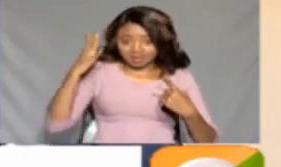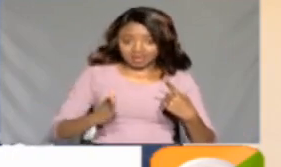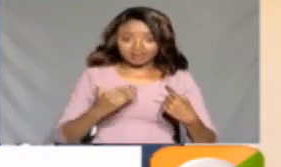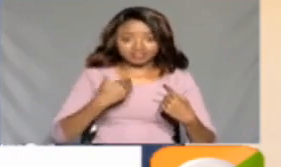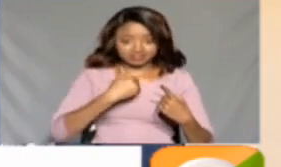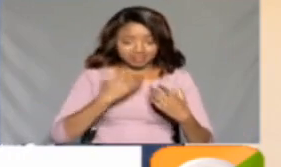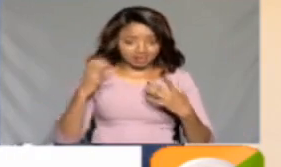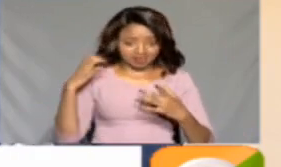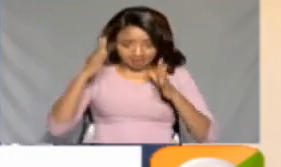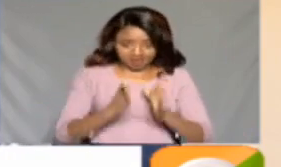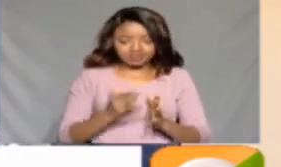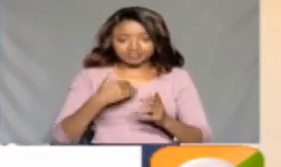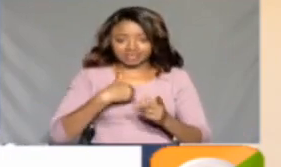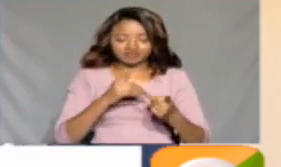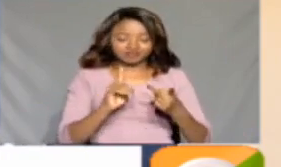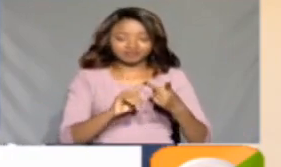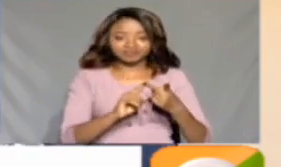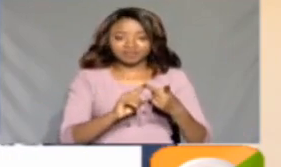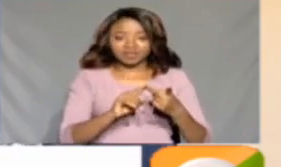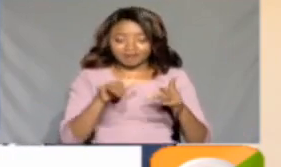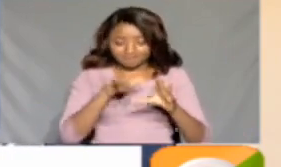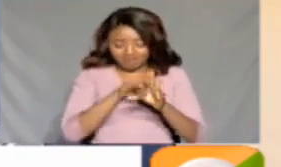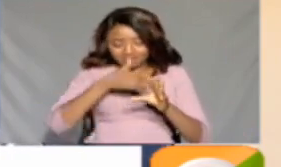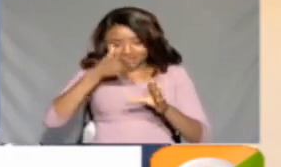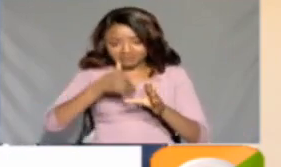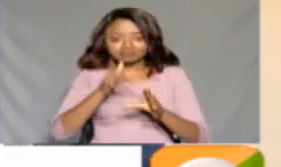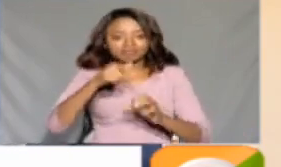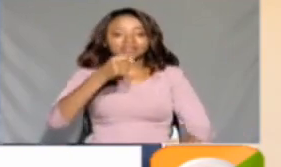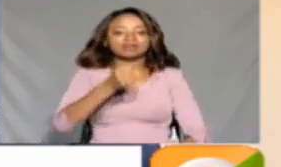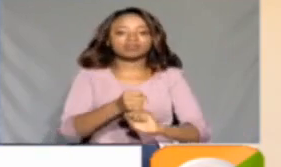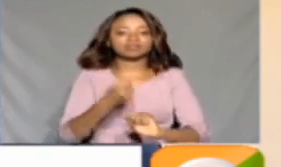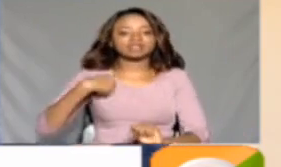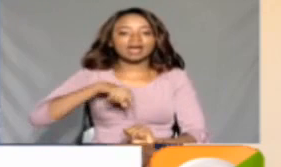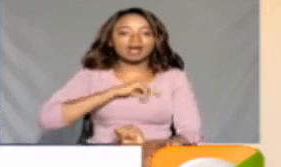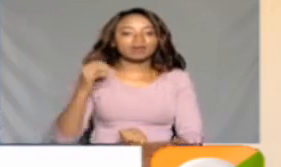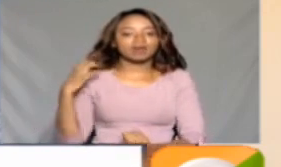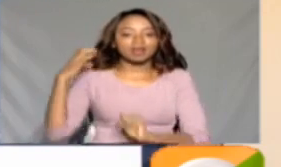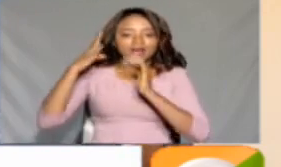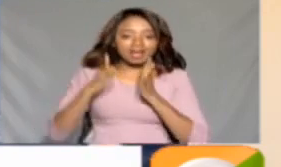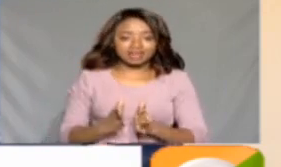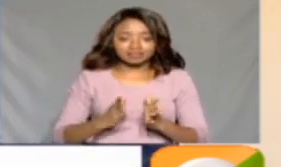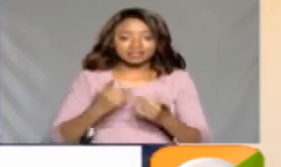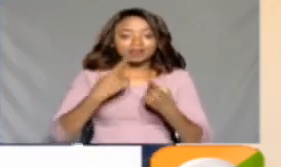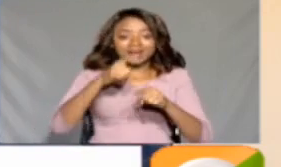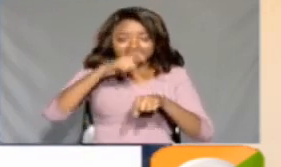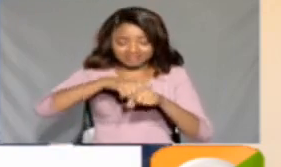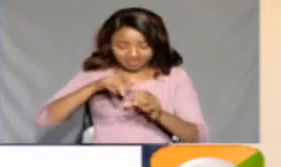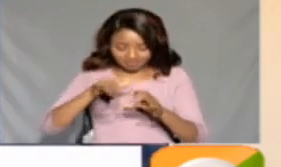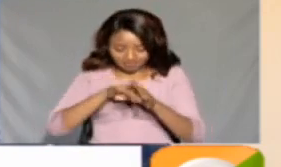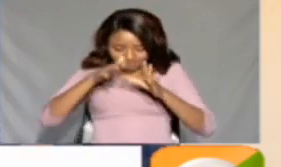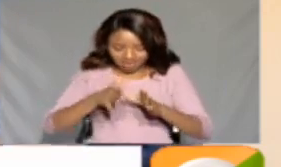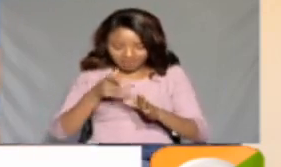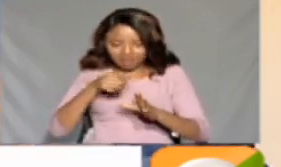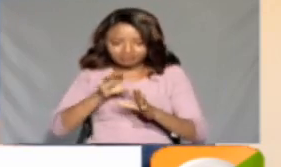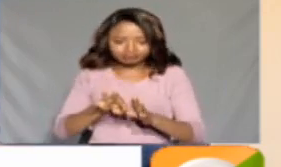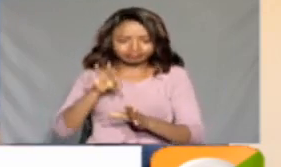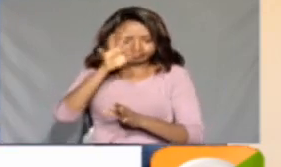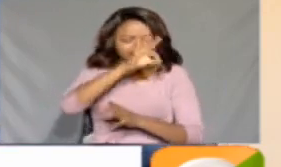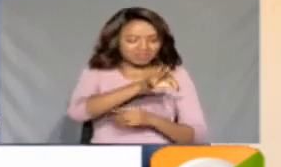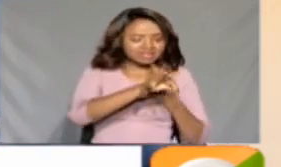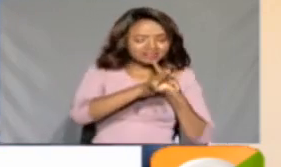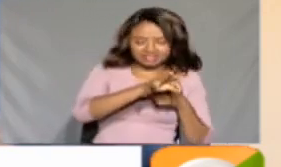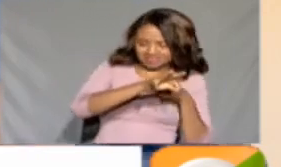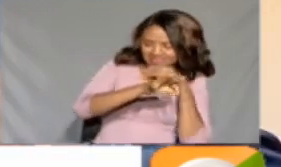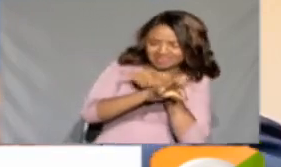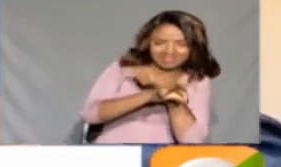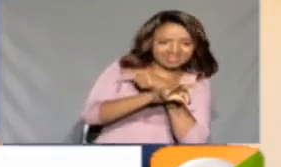our members of parliament and our members should support our candidate. But when a member of parliament comes out and says, look, this is not the